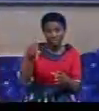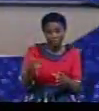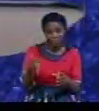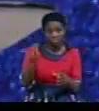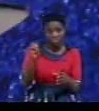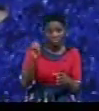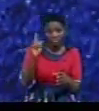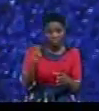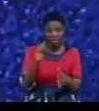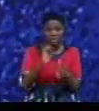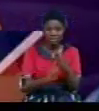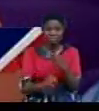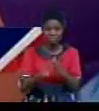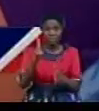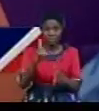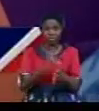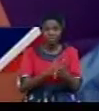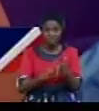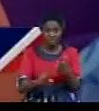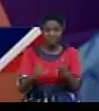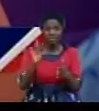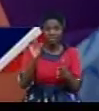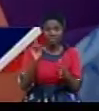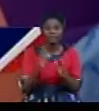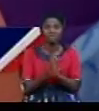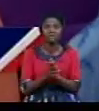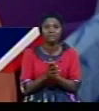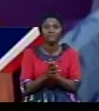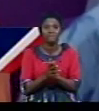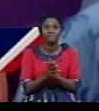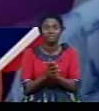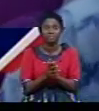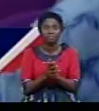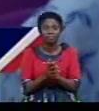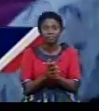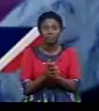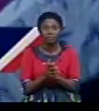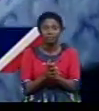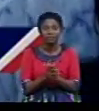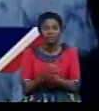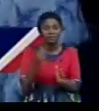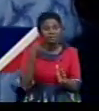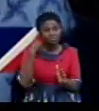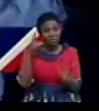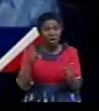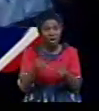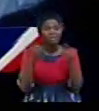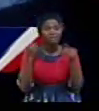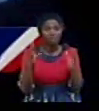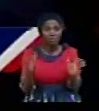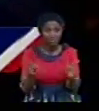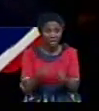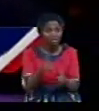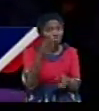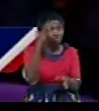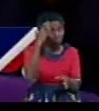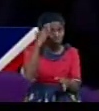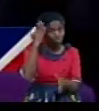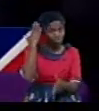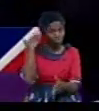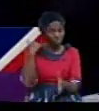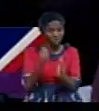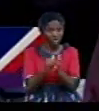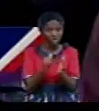reading from Verse 18 First Peter chapter 1 verse 18 for as much as you know that ye